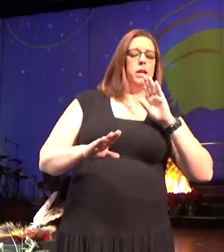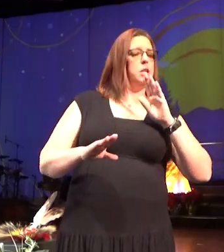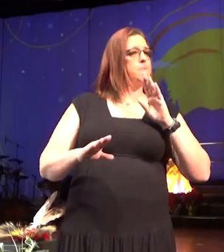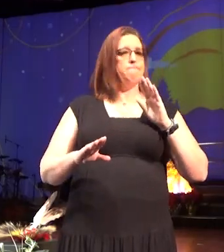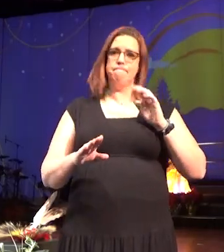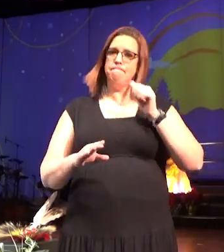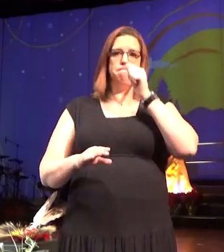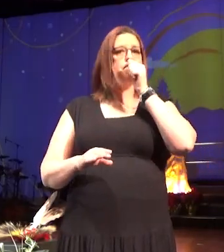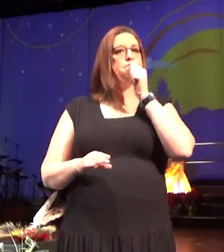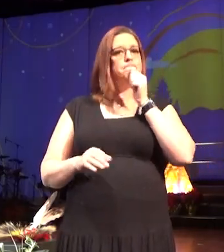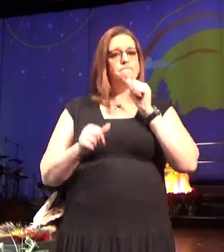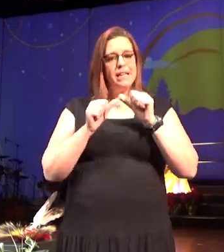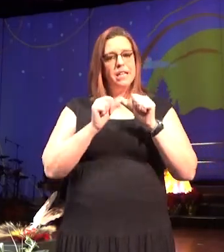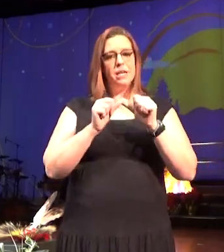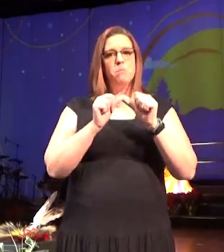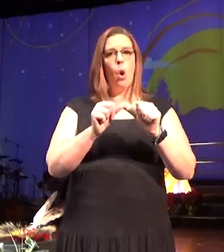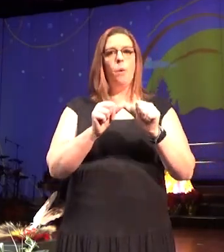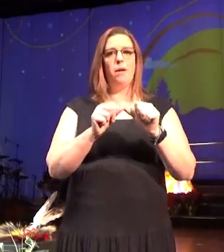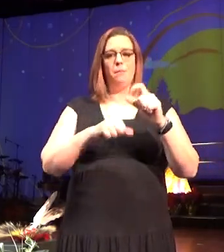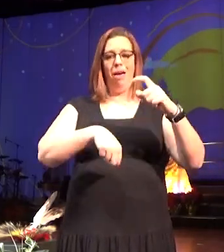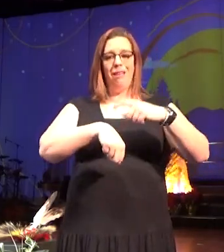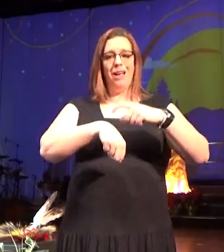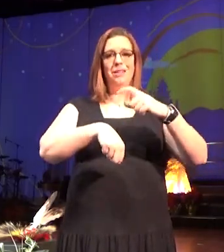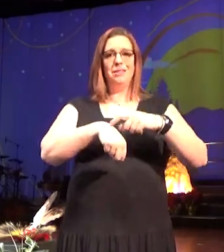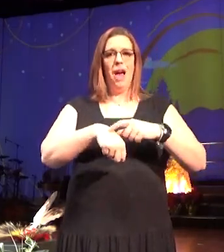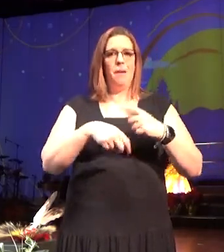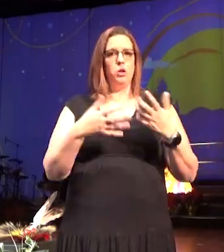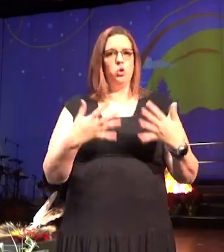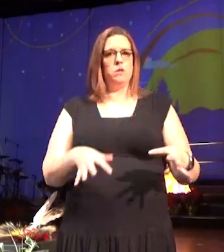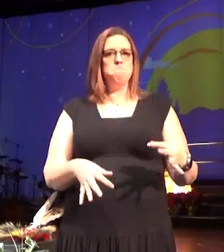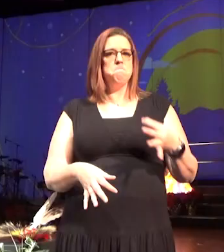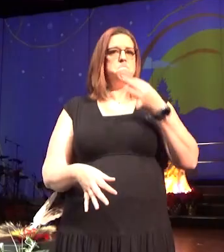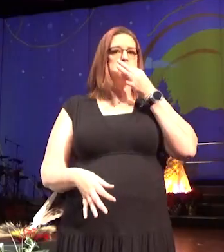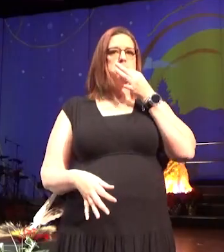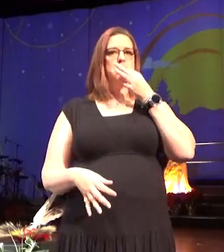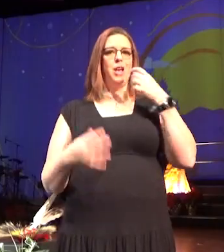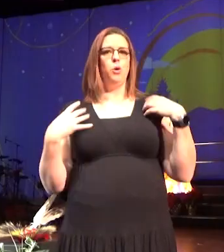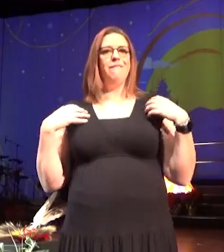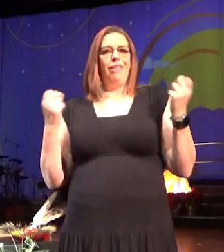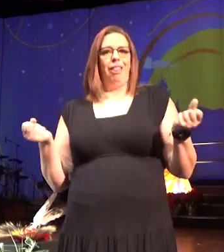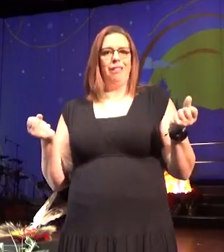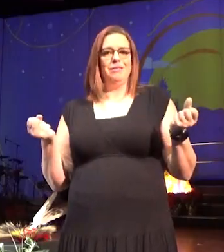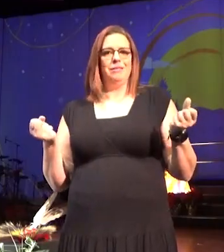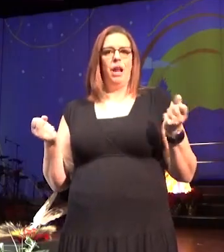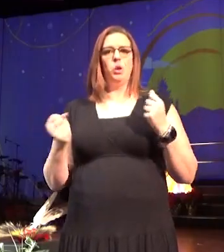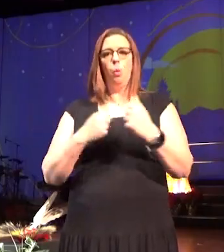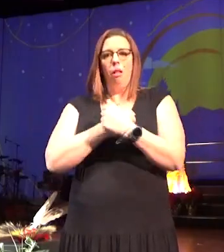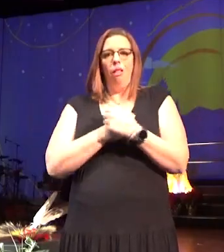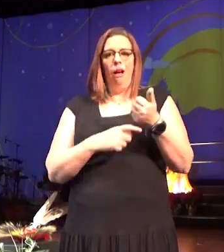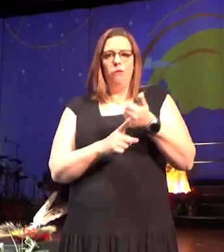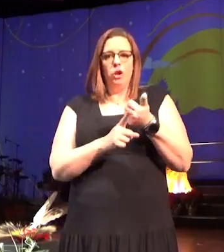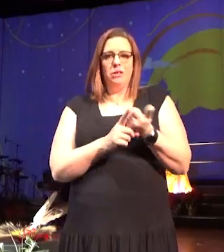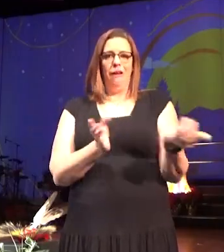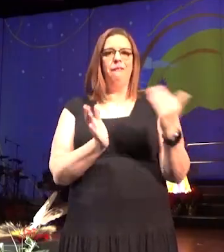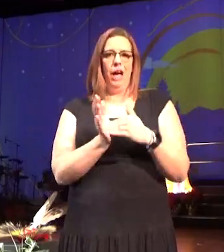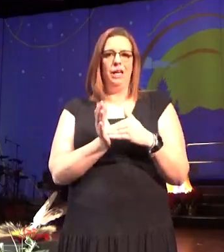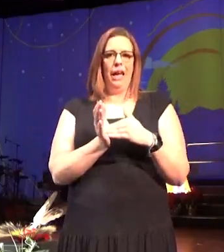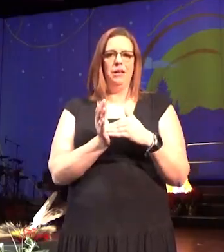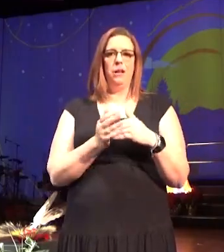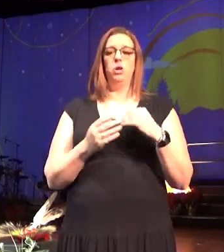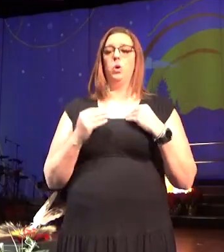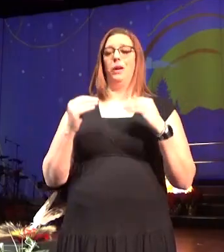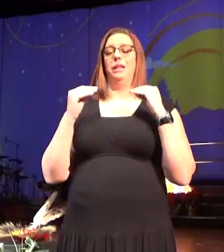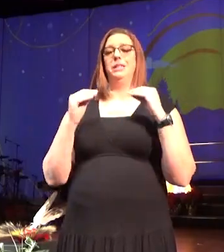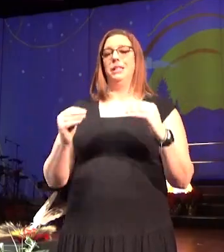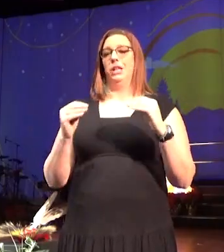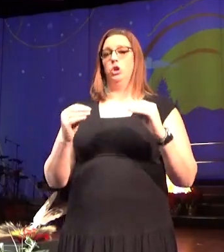you master it, you realize you're healing. You realize that you love yourself again. So it teaches you